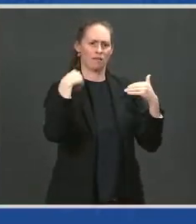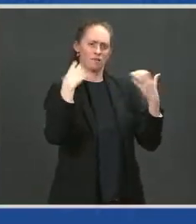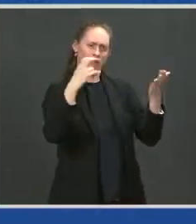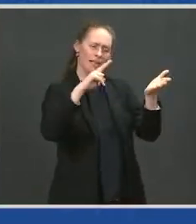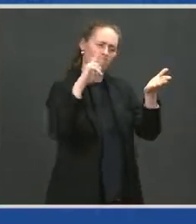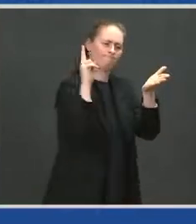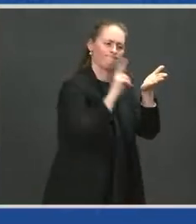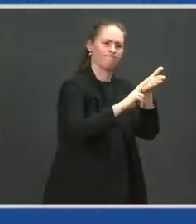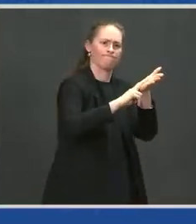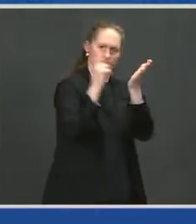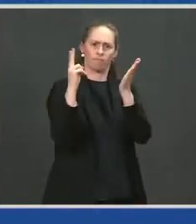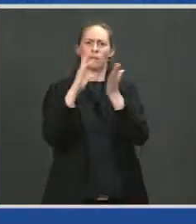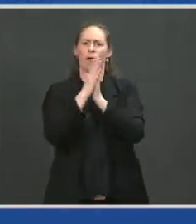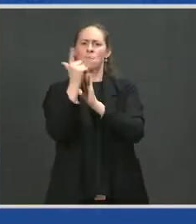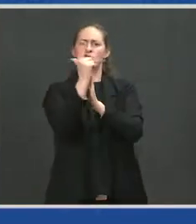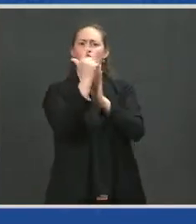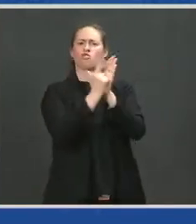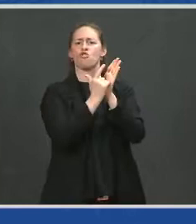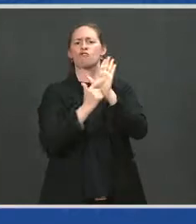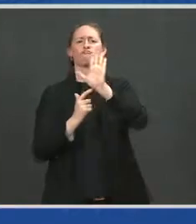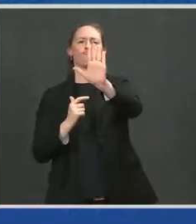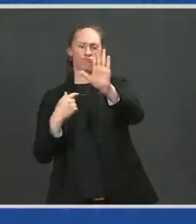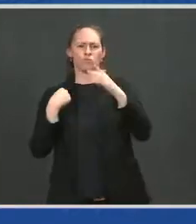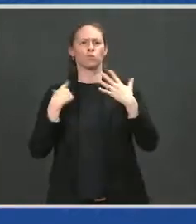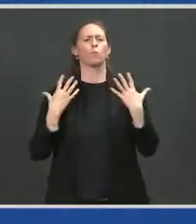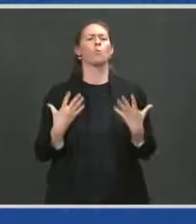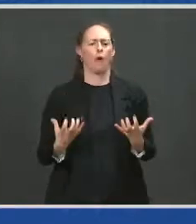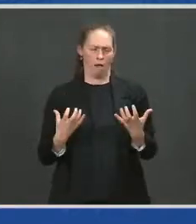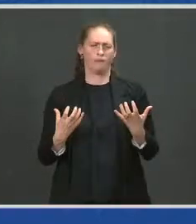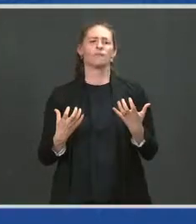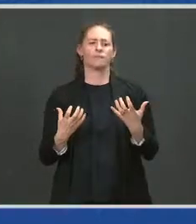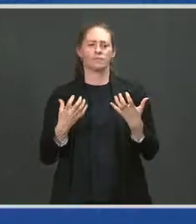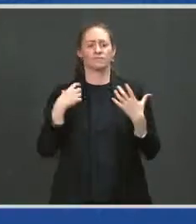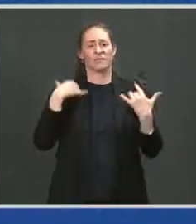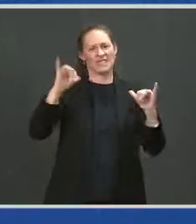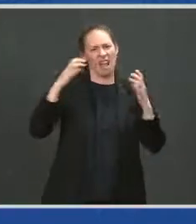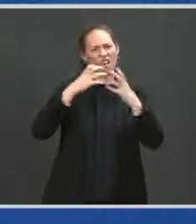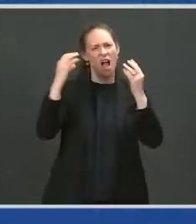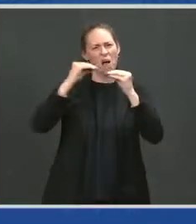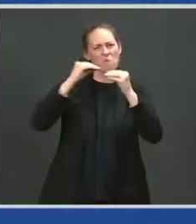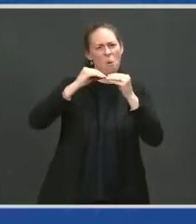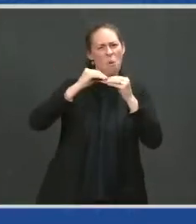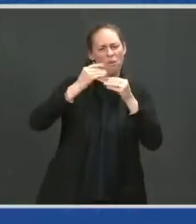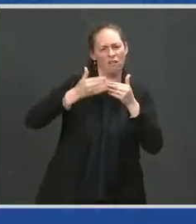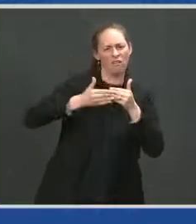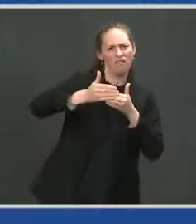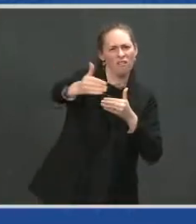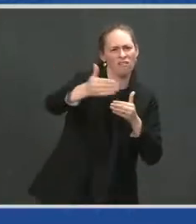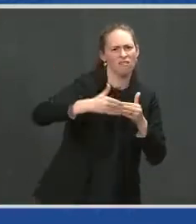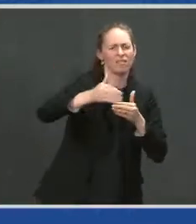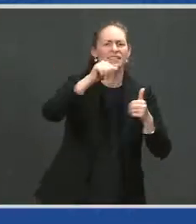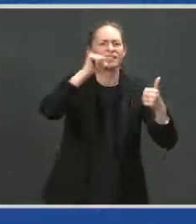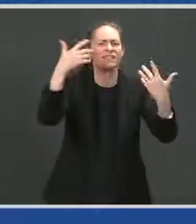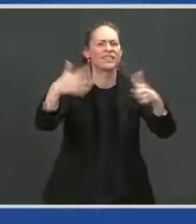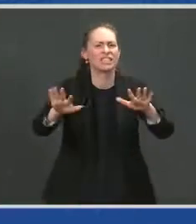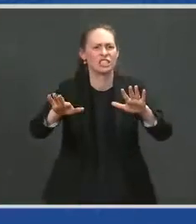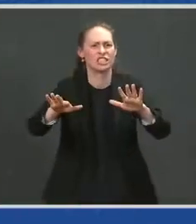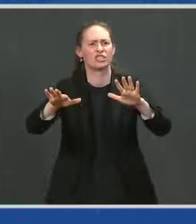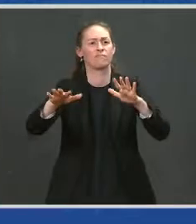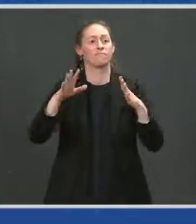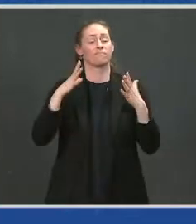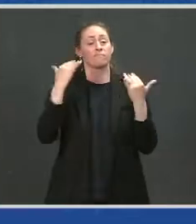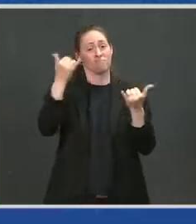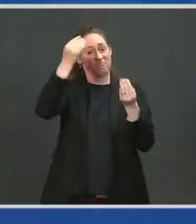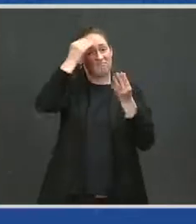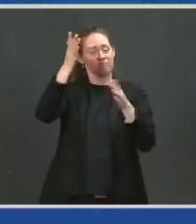possible. There's more to do. Finally, it's the work we do every day to